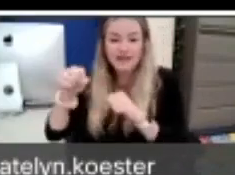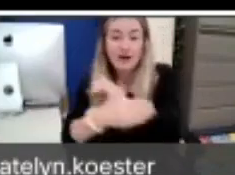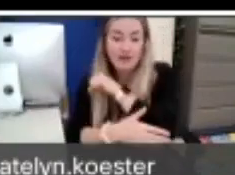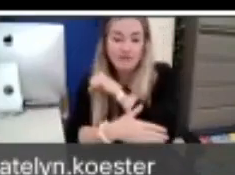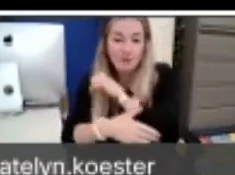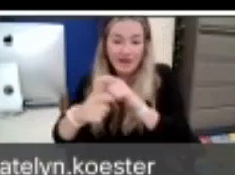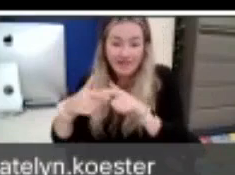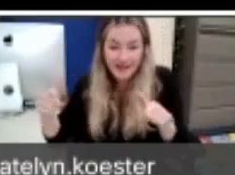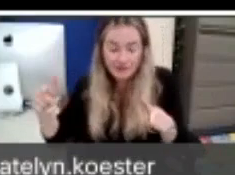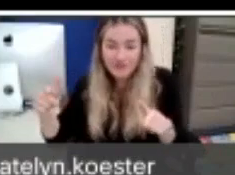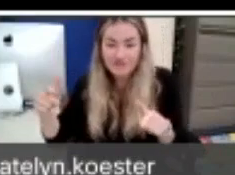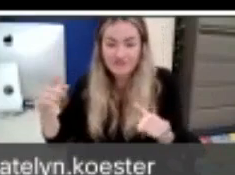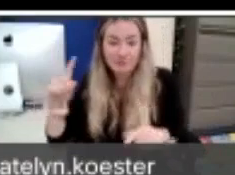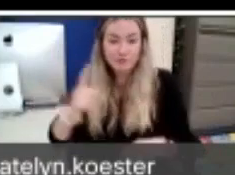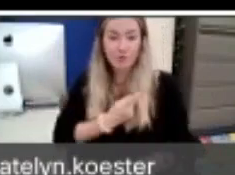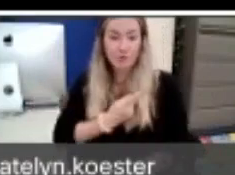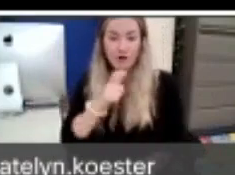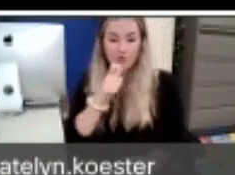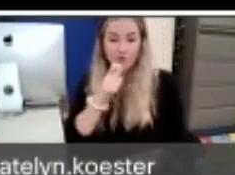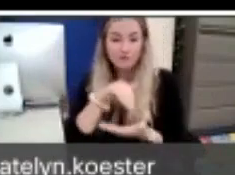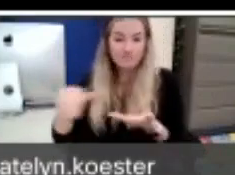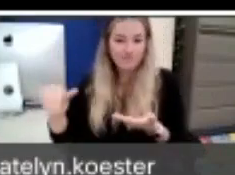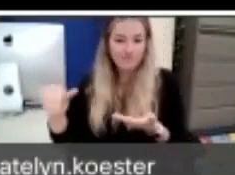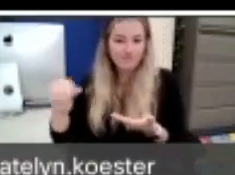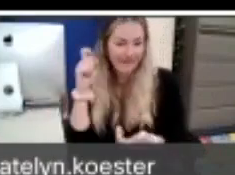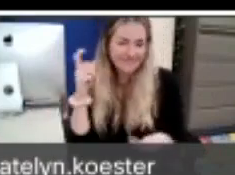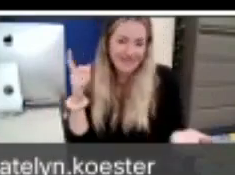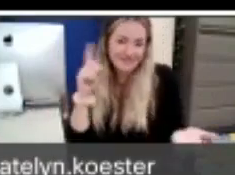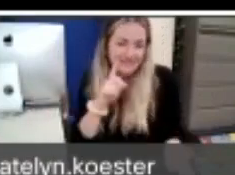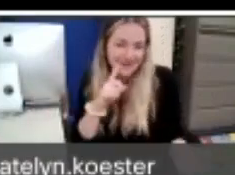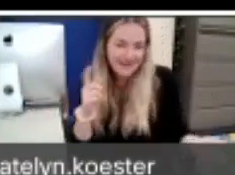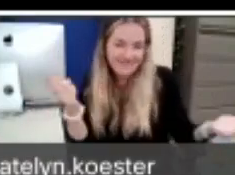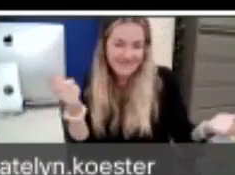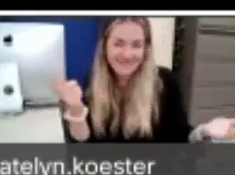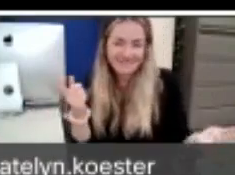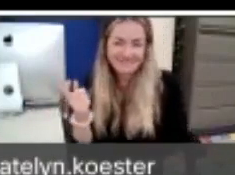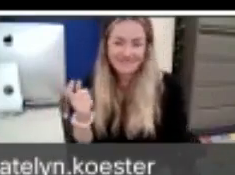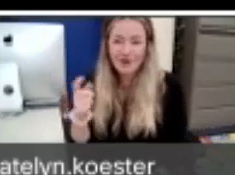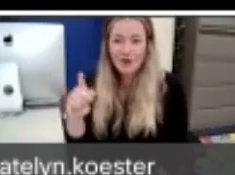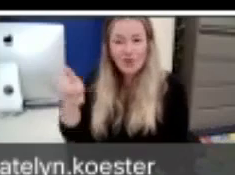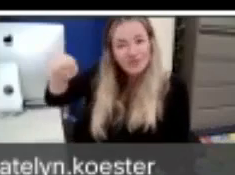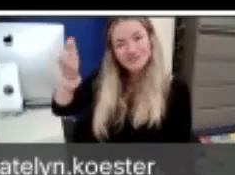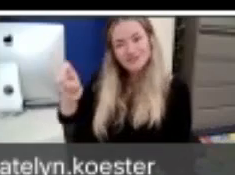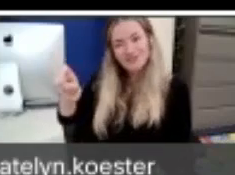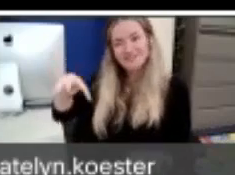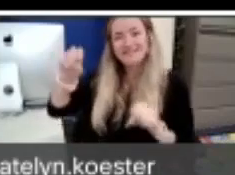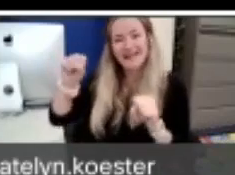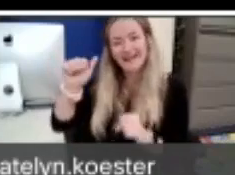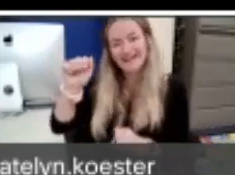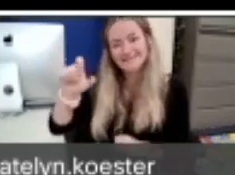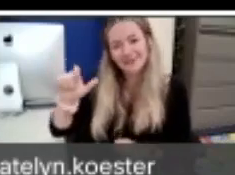I had friends that were taking, you know, foreign language, and I was the only one that was kind of